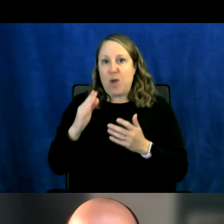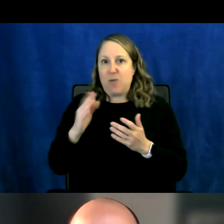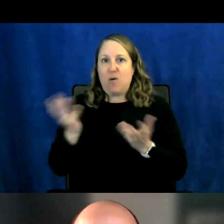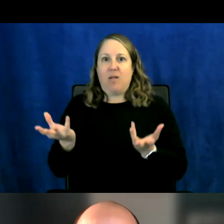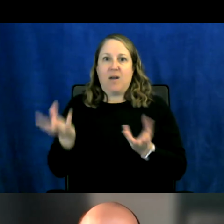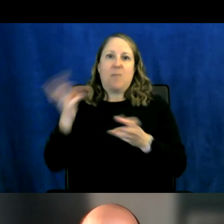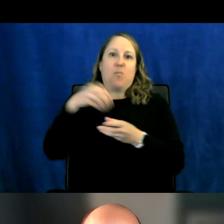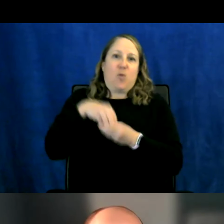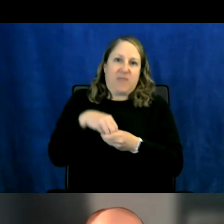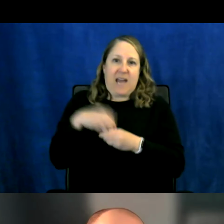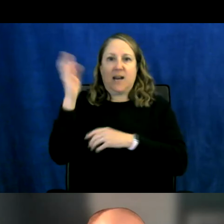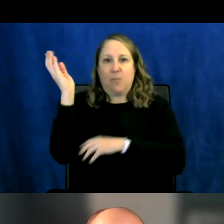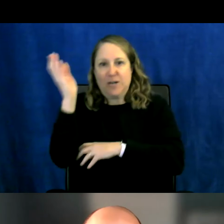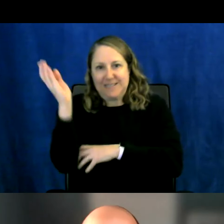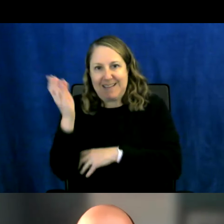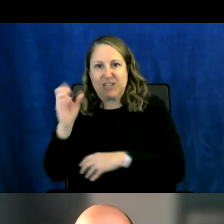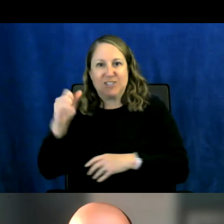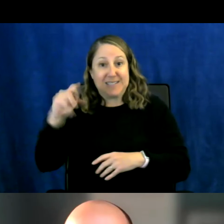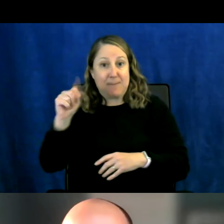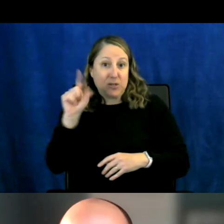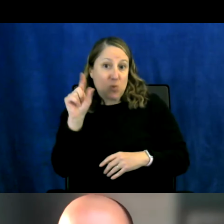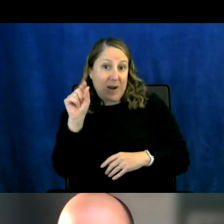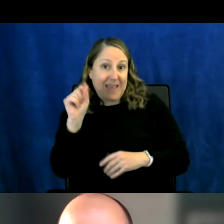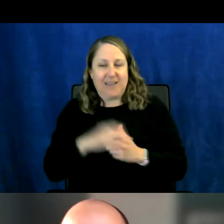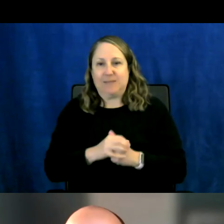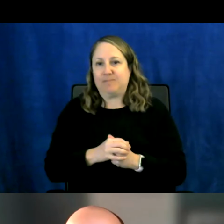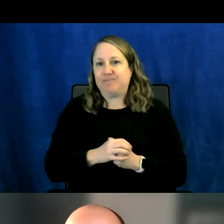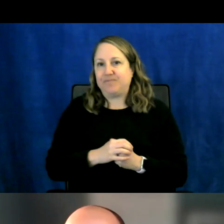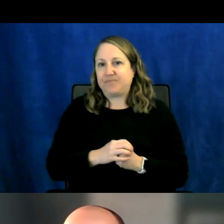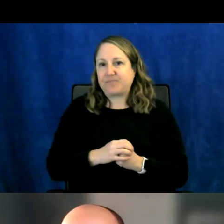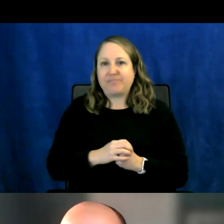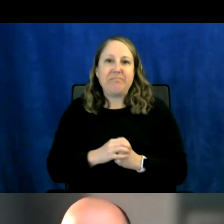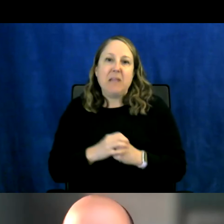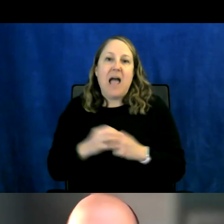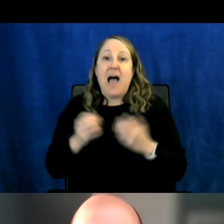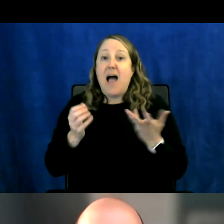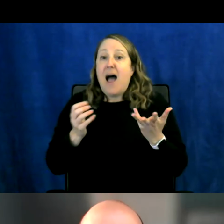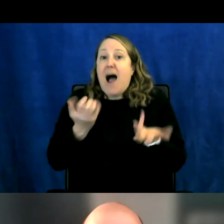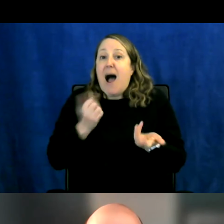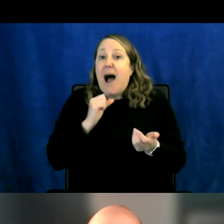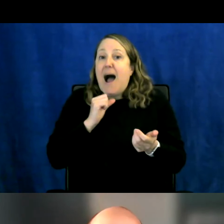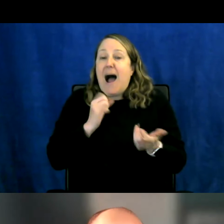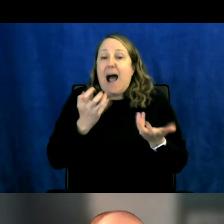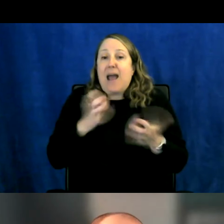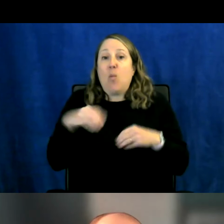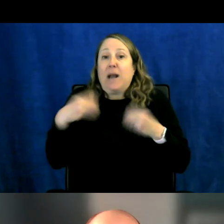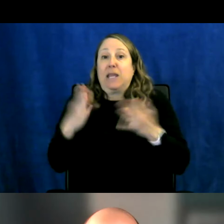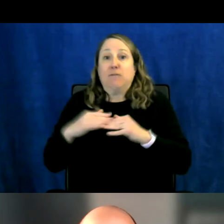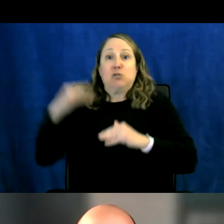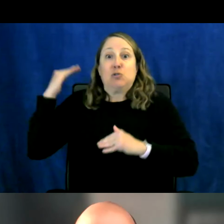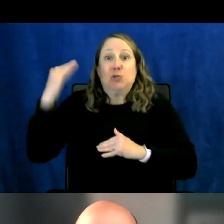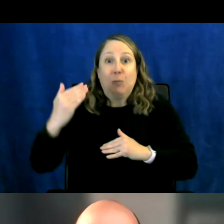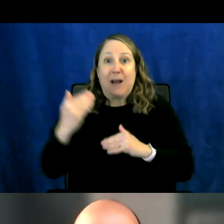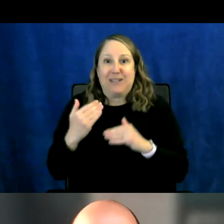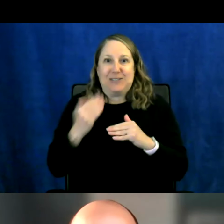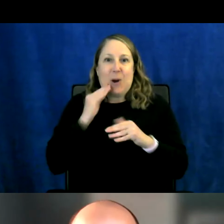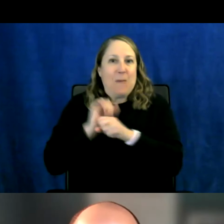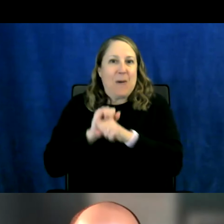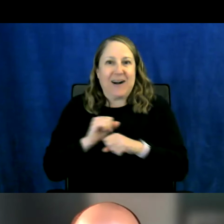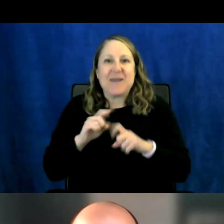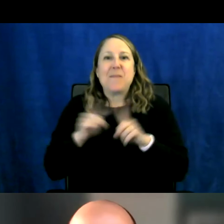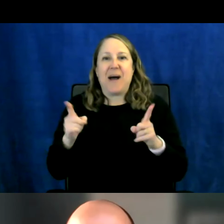event. So, I don't want to sound like I'm here giving you all too big of an assignment to tackle. But what I am here is to